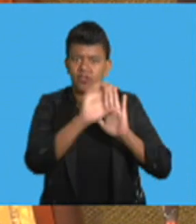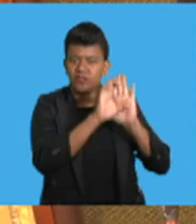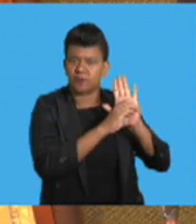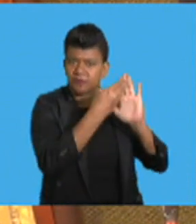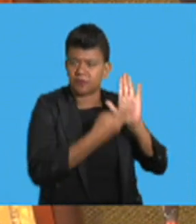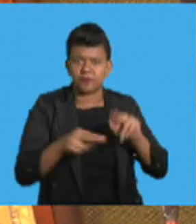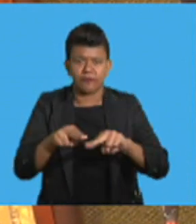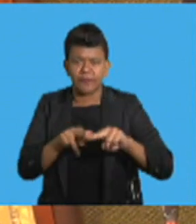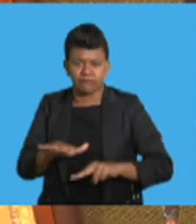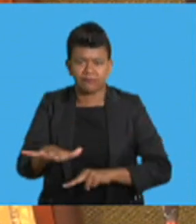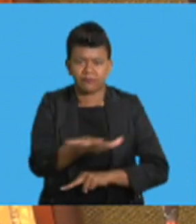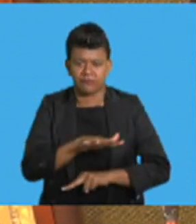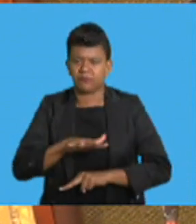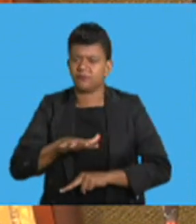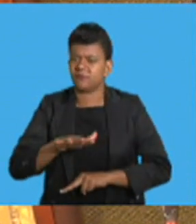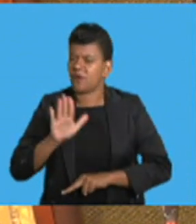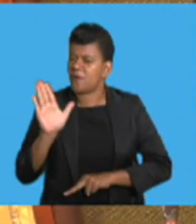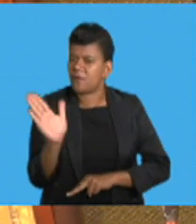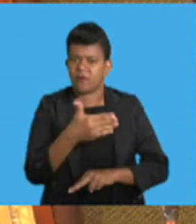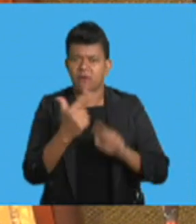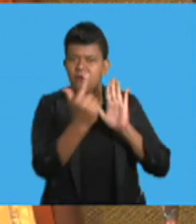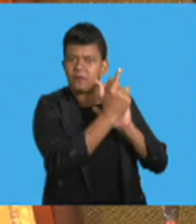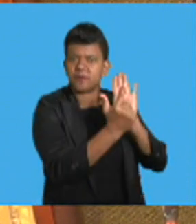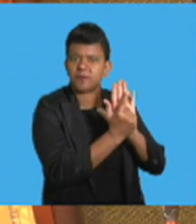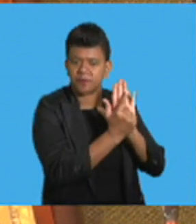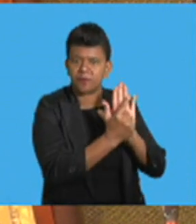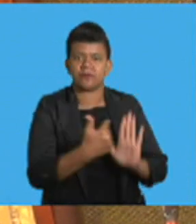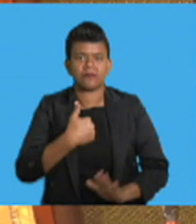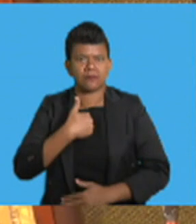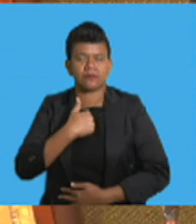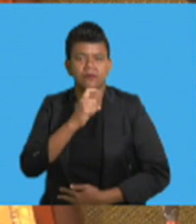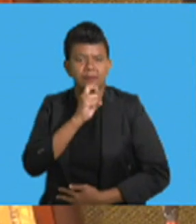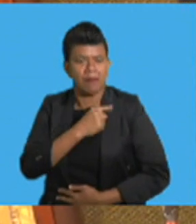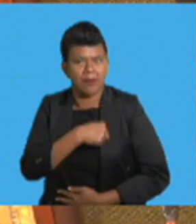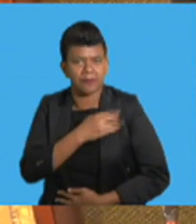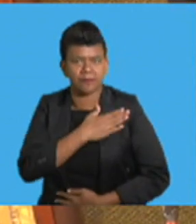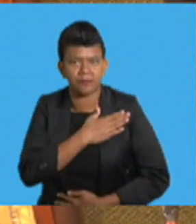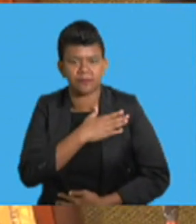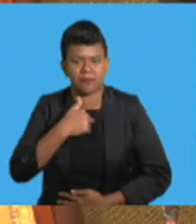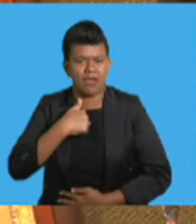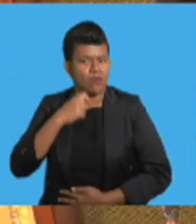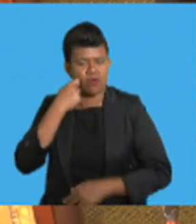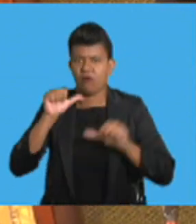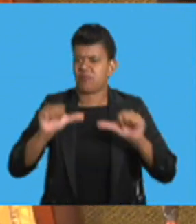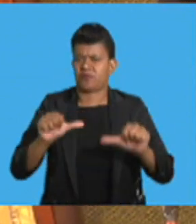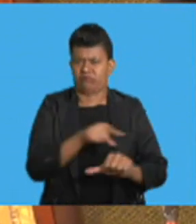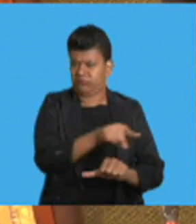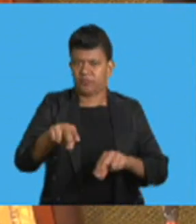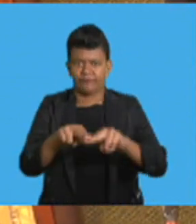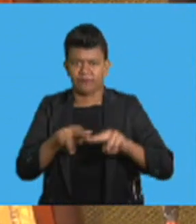Fiji and all other laws of Fiji. And I solemnly and sincerely promise that I will defend the rule of law and the rights of the